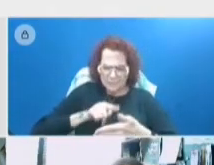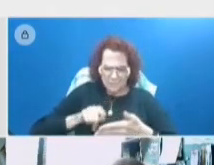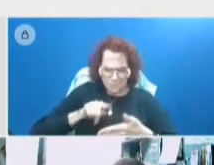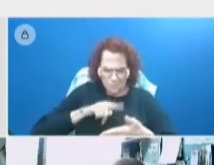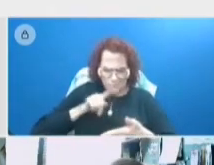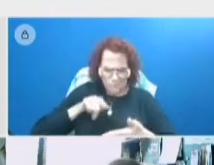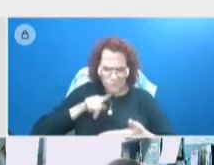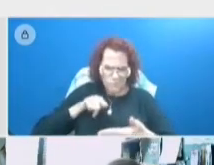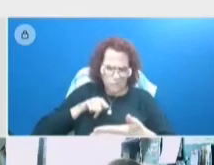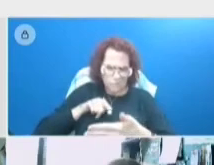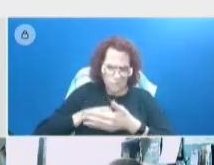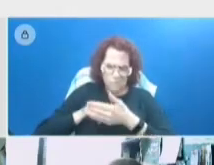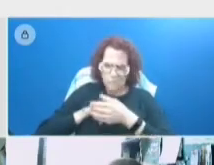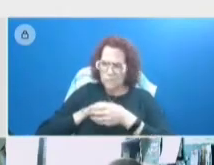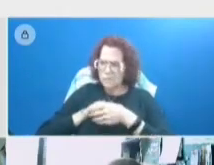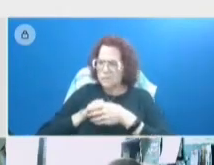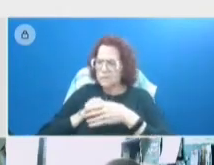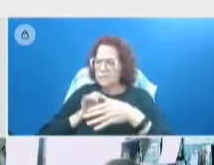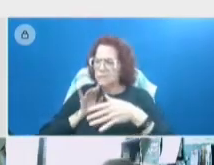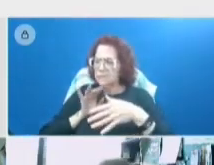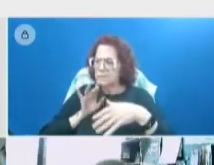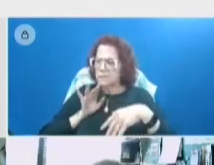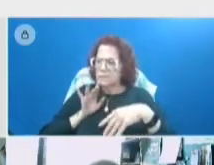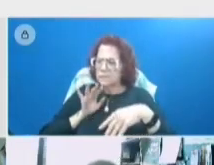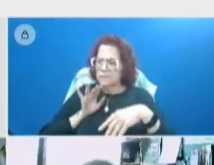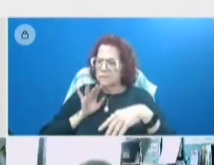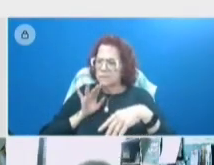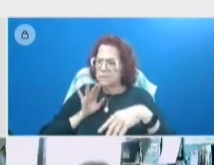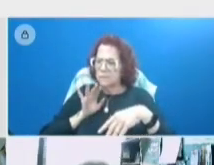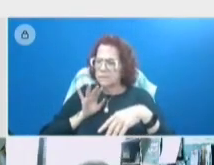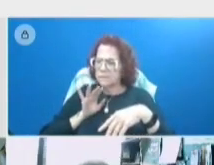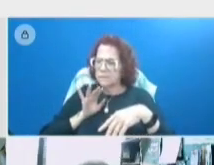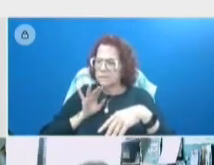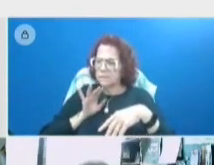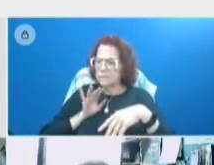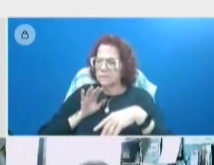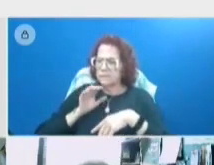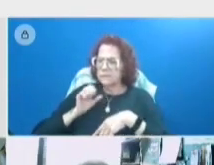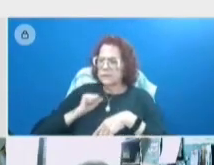bill. It's the Senate Bill 6215, Assembly